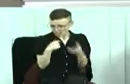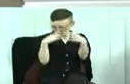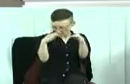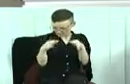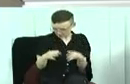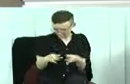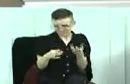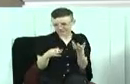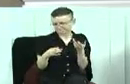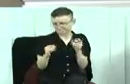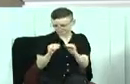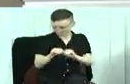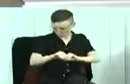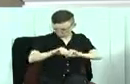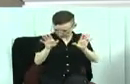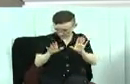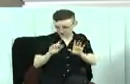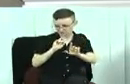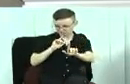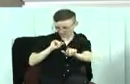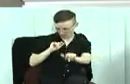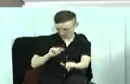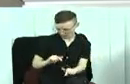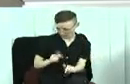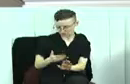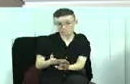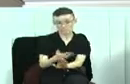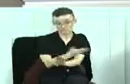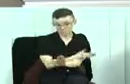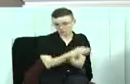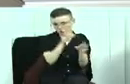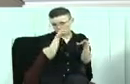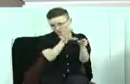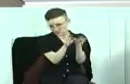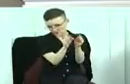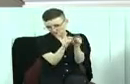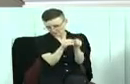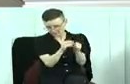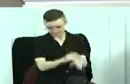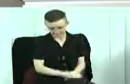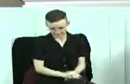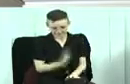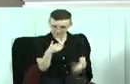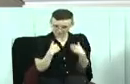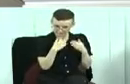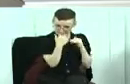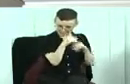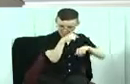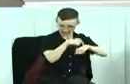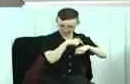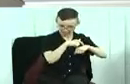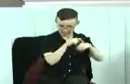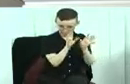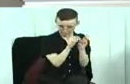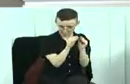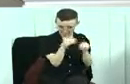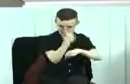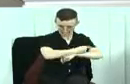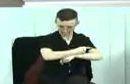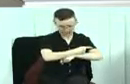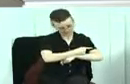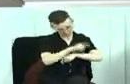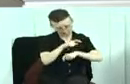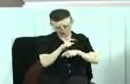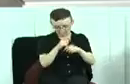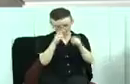and answer your questions before we get to the congregational meeting. We're going to have limited time to move through all of those changes, and we